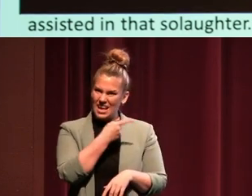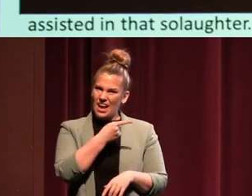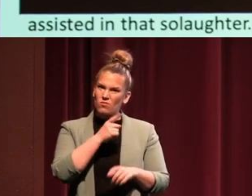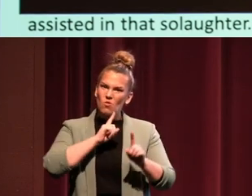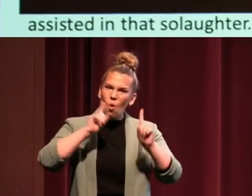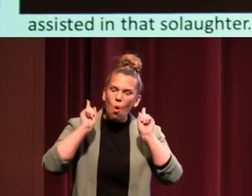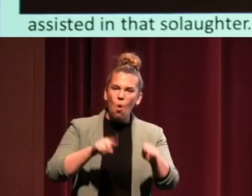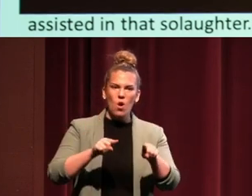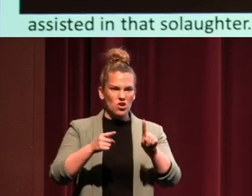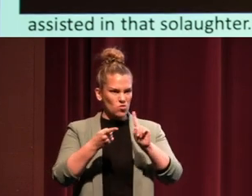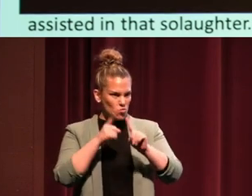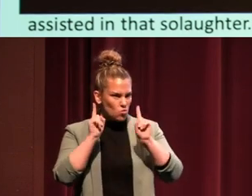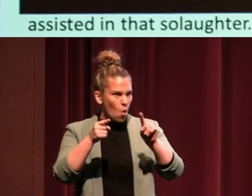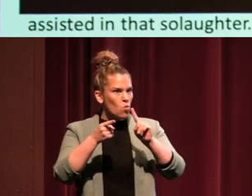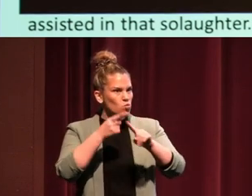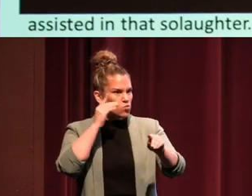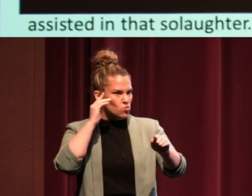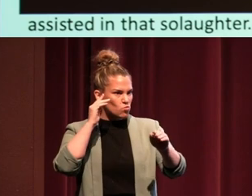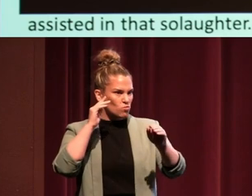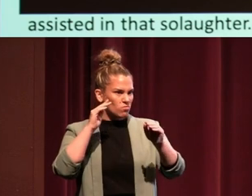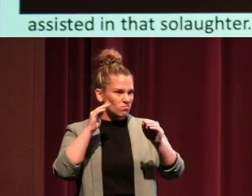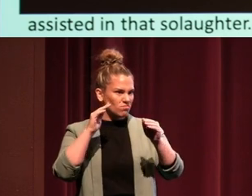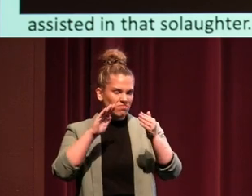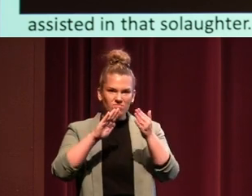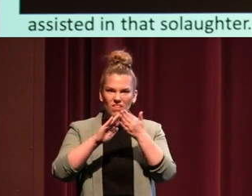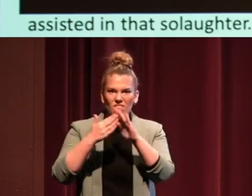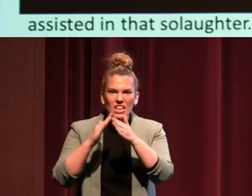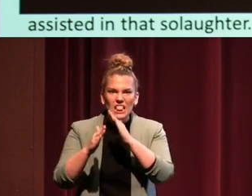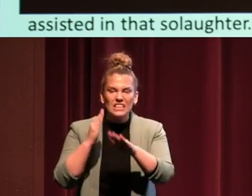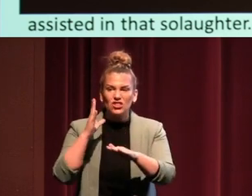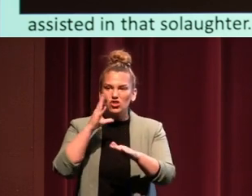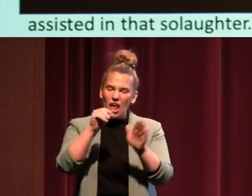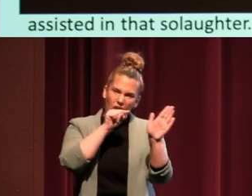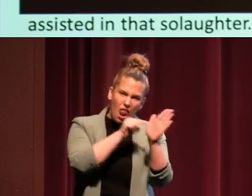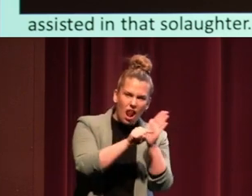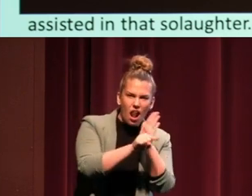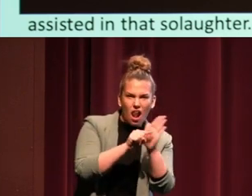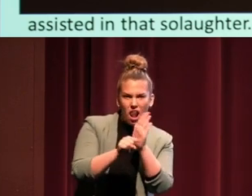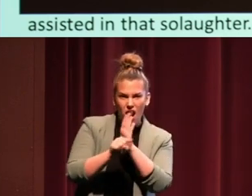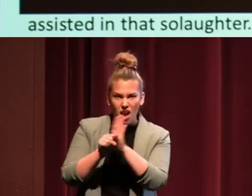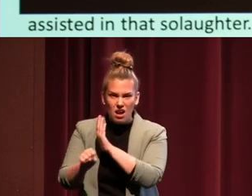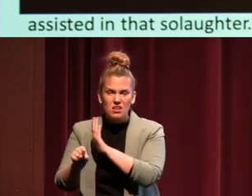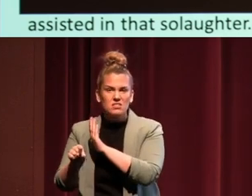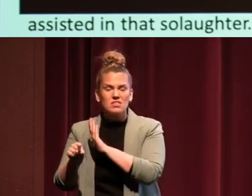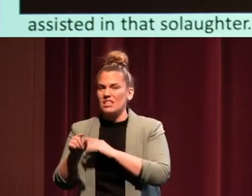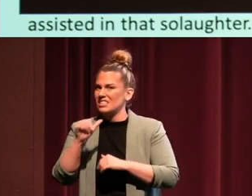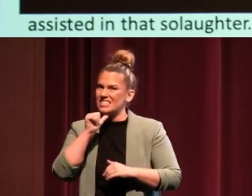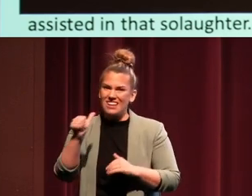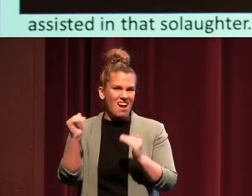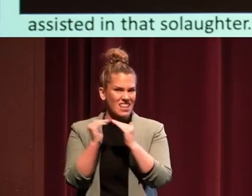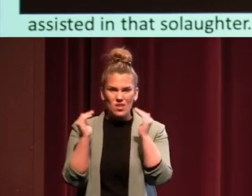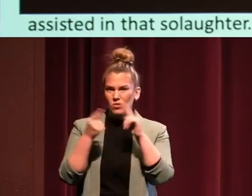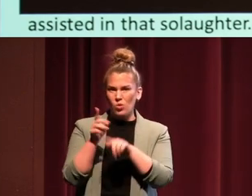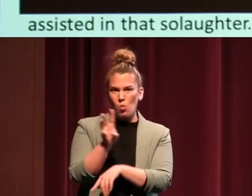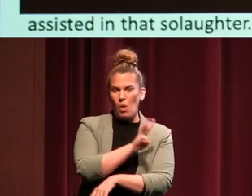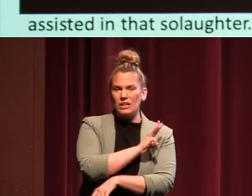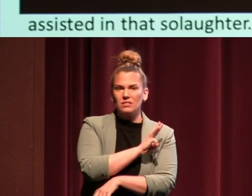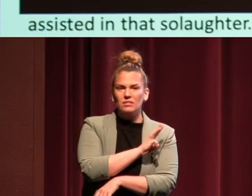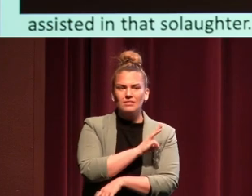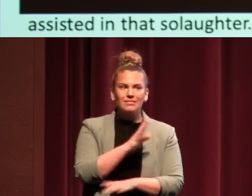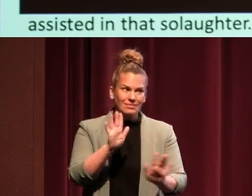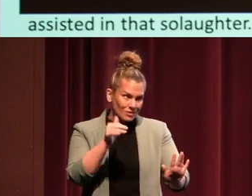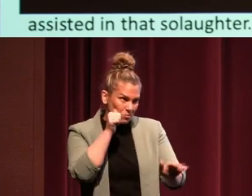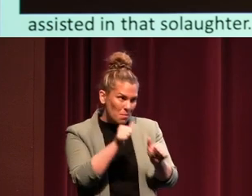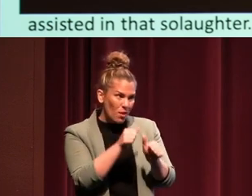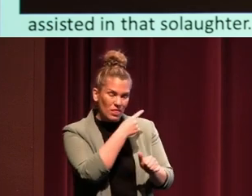We charged into the village, taking the warriors by surprise, and then commenced a slaughter of which is unequaled in the West. As I said, this is sort of hard